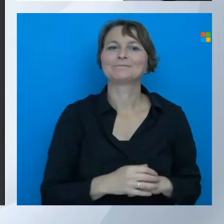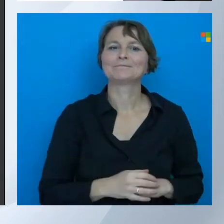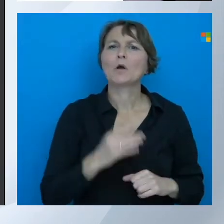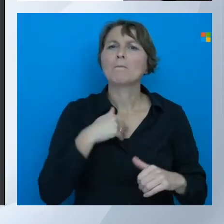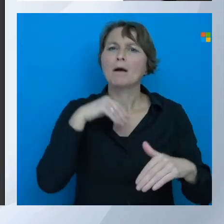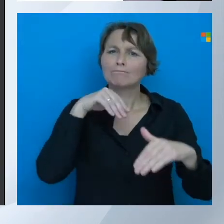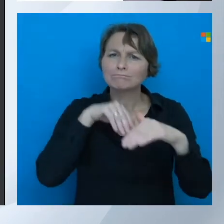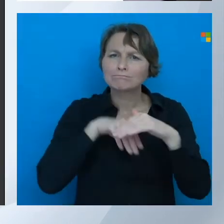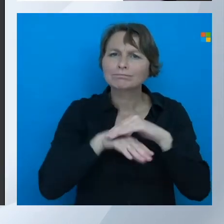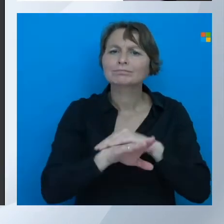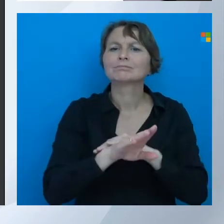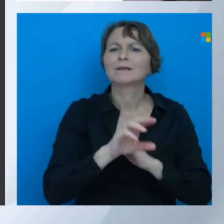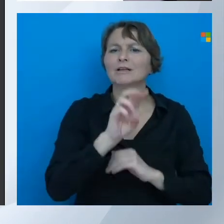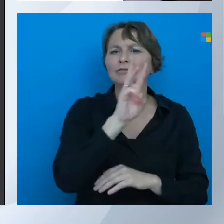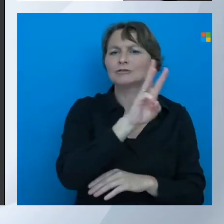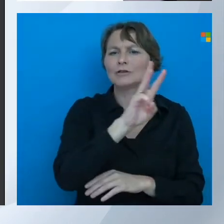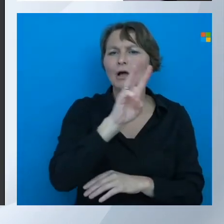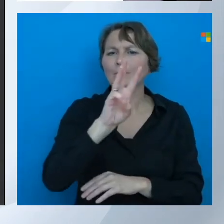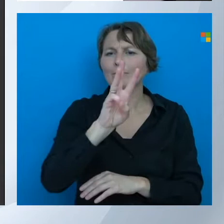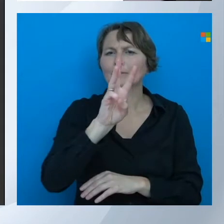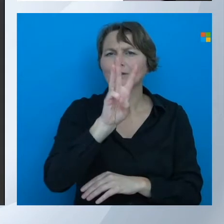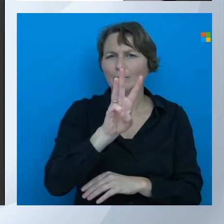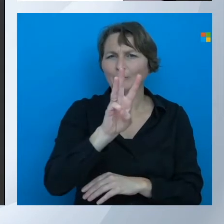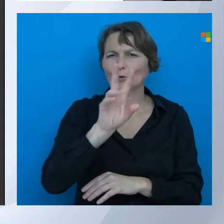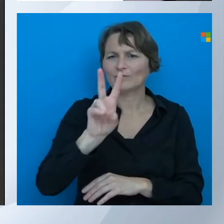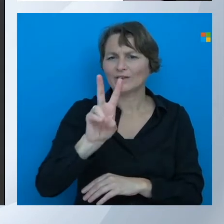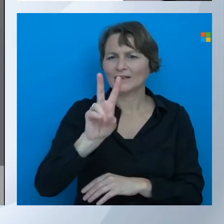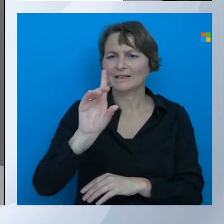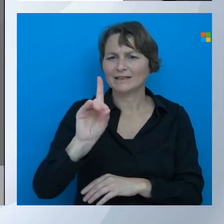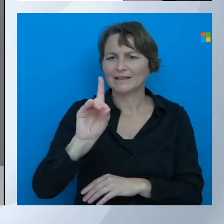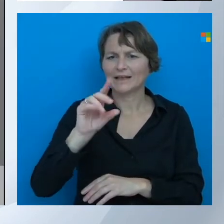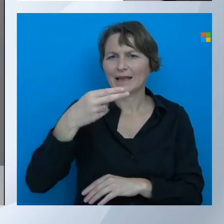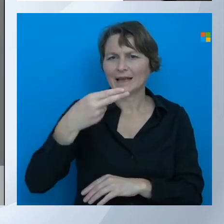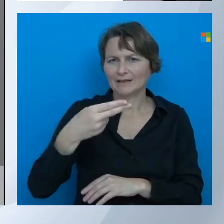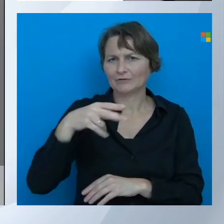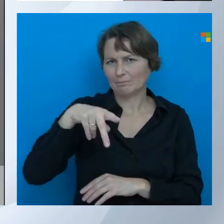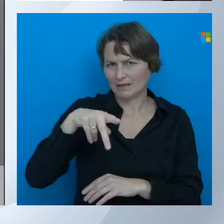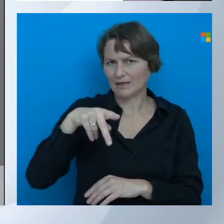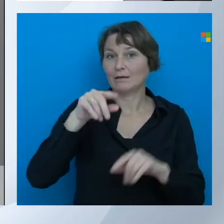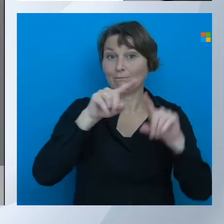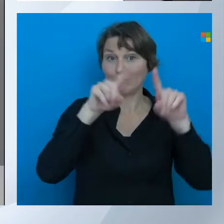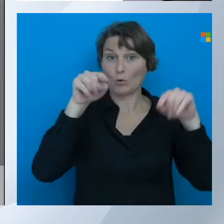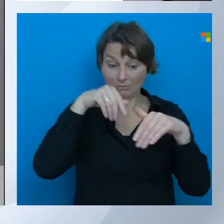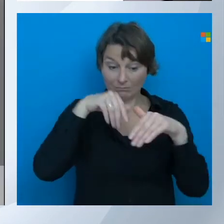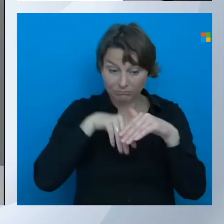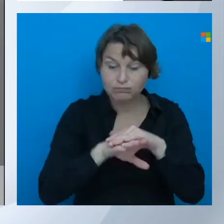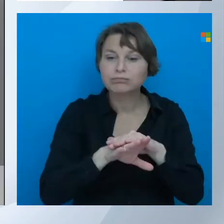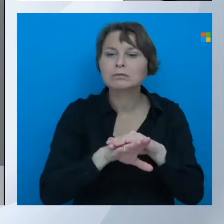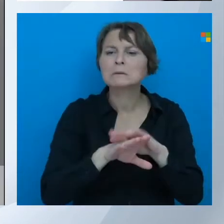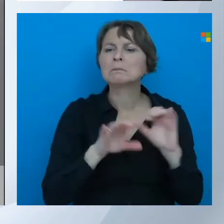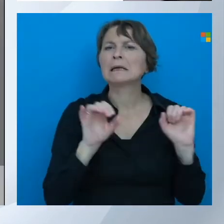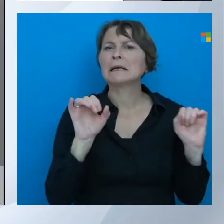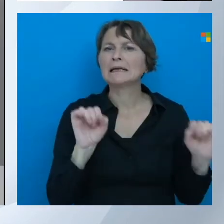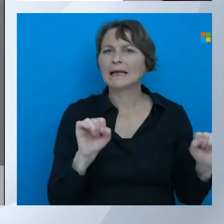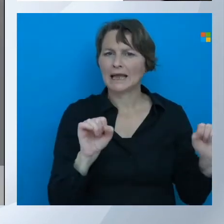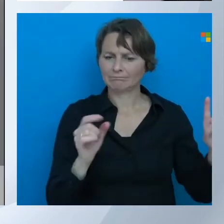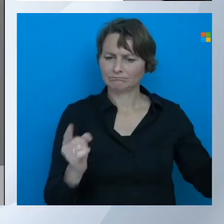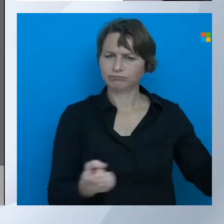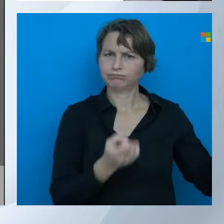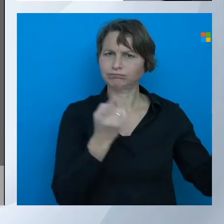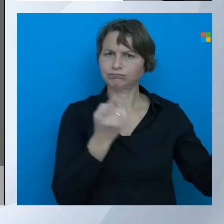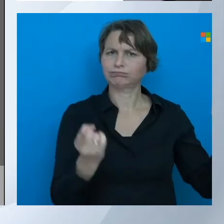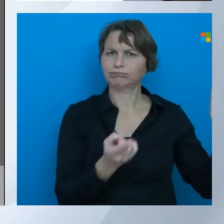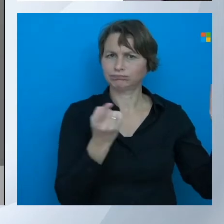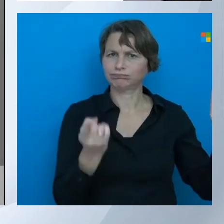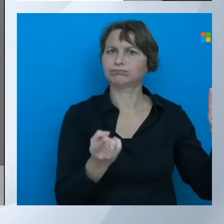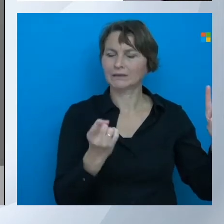WVD portal and am able to start my session. So as you can